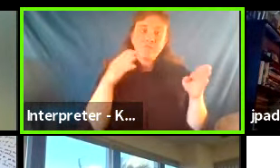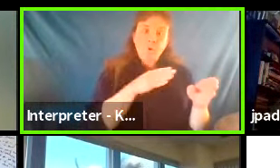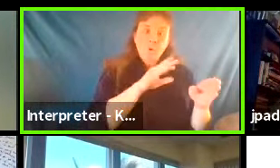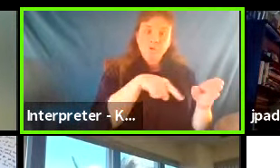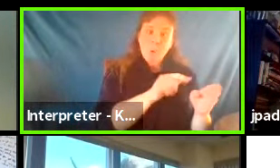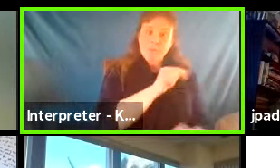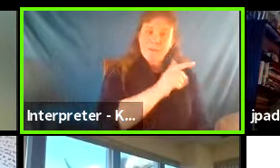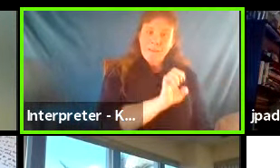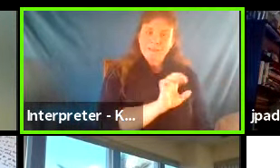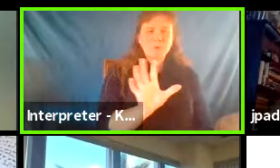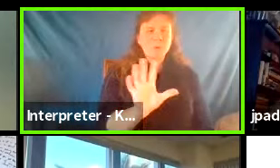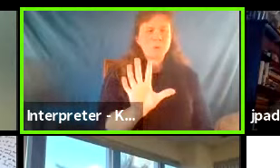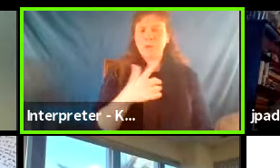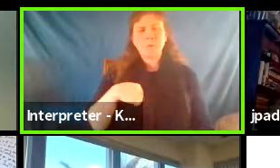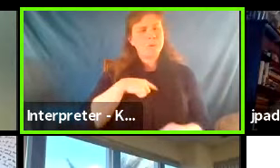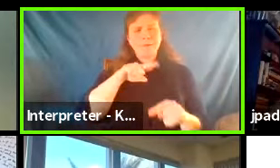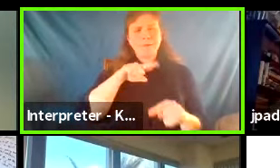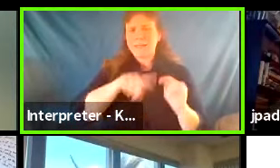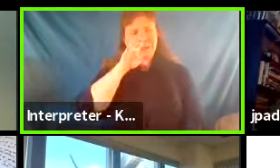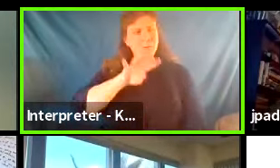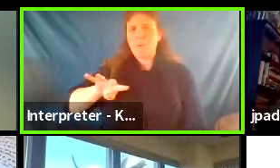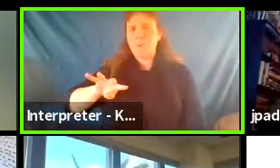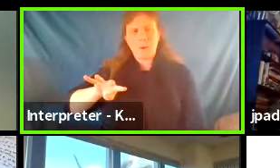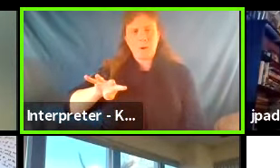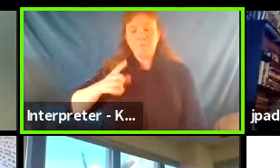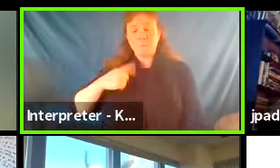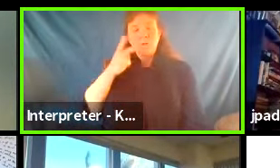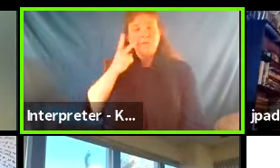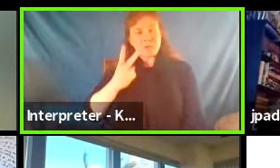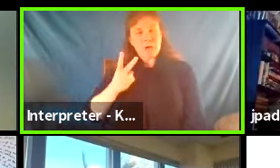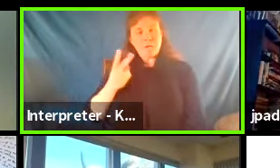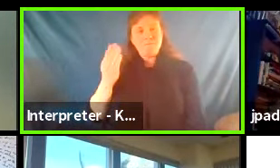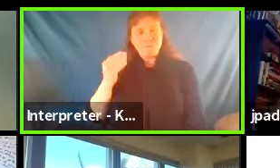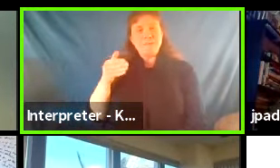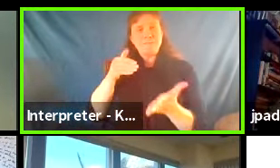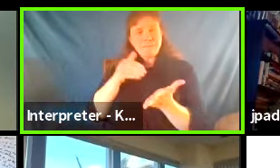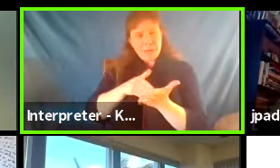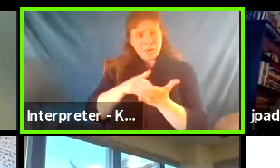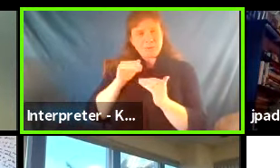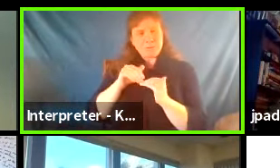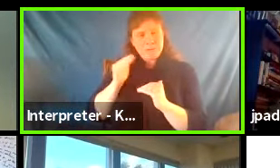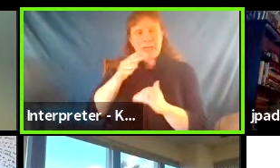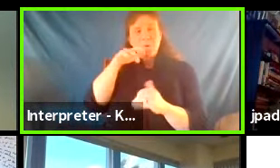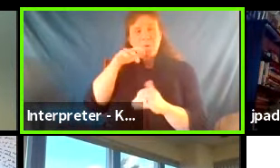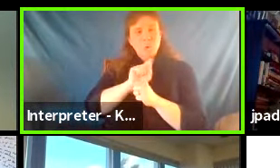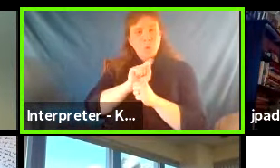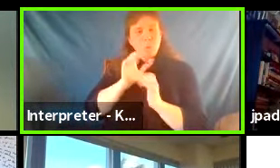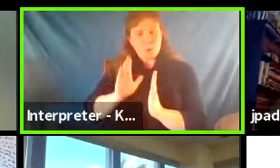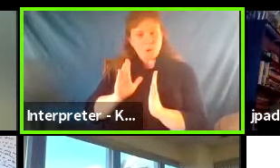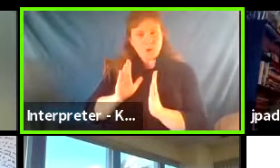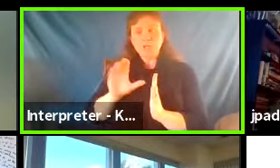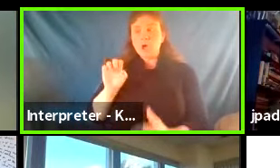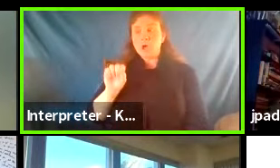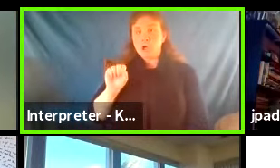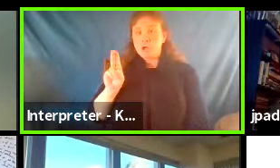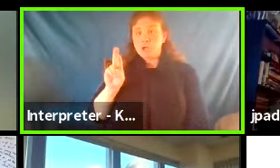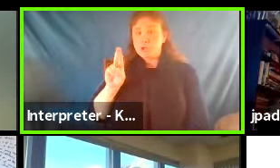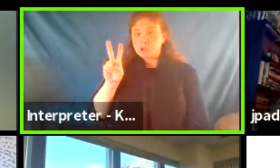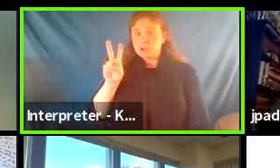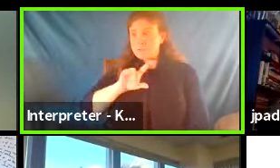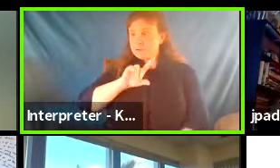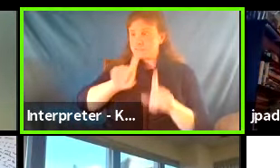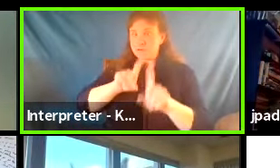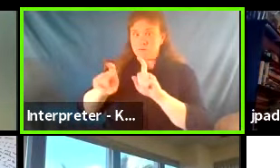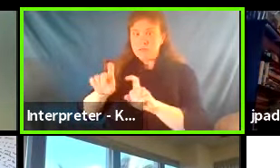in our survey of over 14,000 agricultural workers that 78% were not insured. It is a